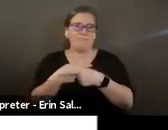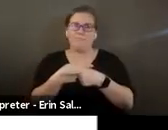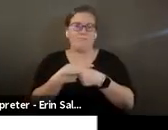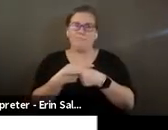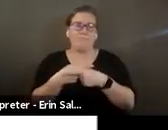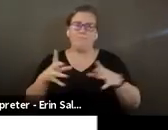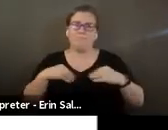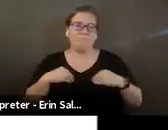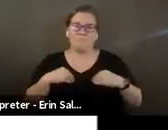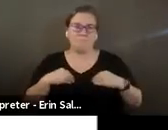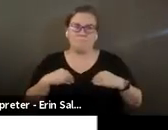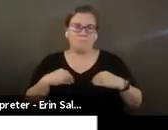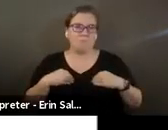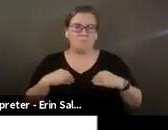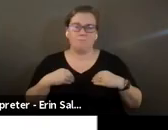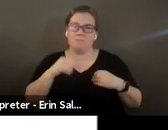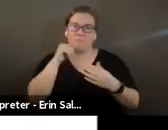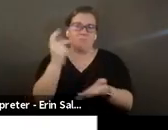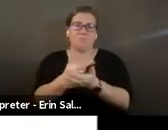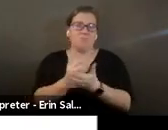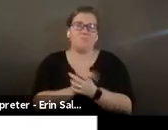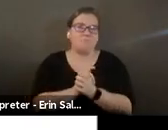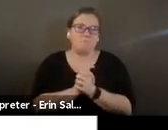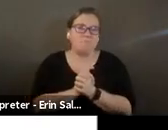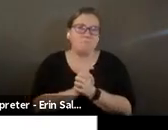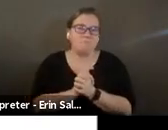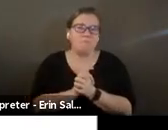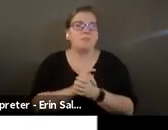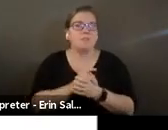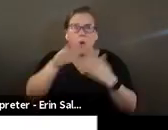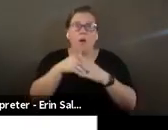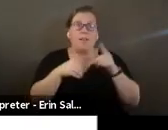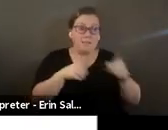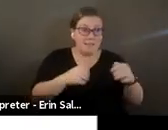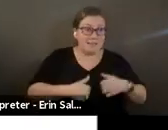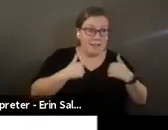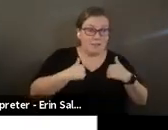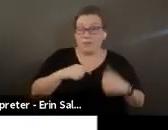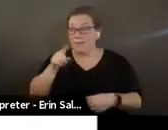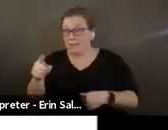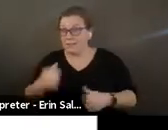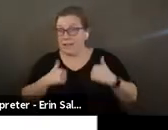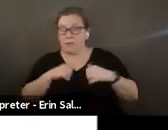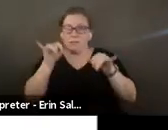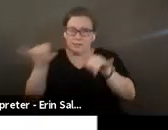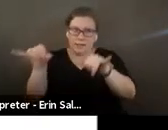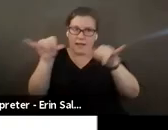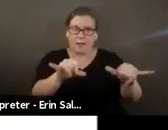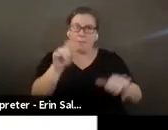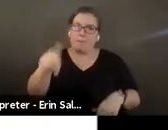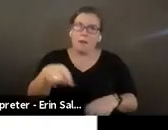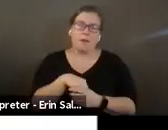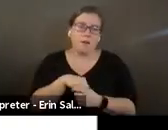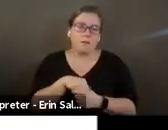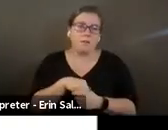So that will not be approved. All of the information needs to match up. So it's important to make sure that the